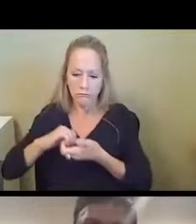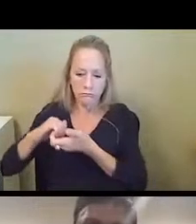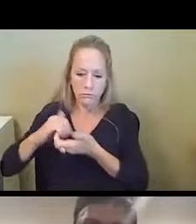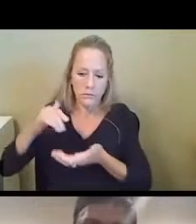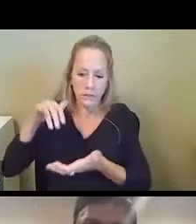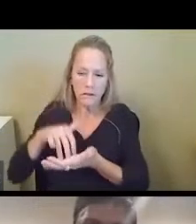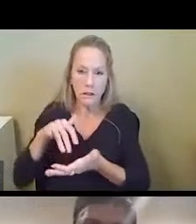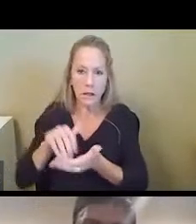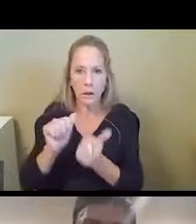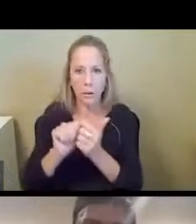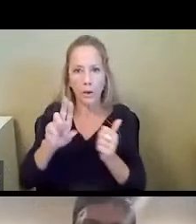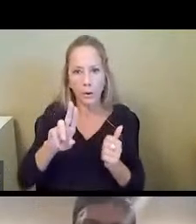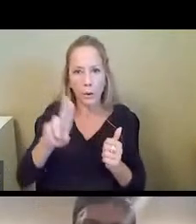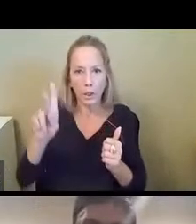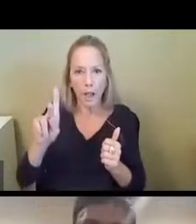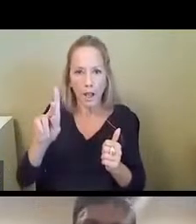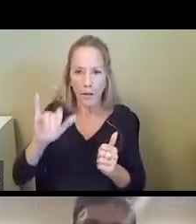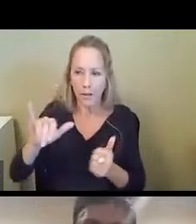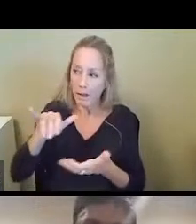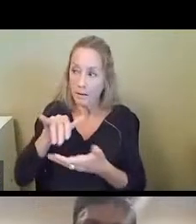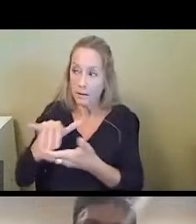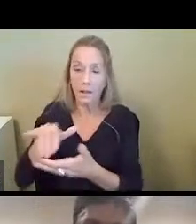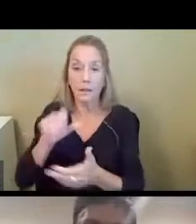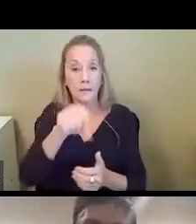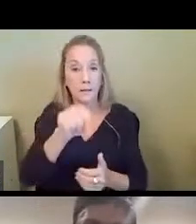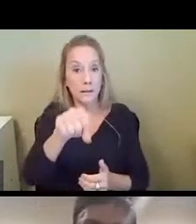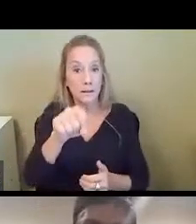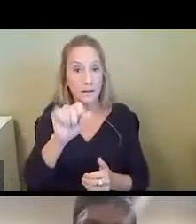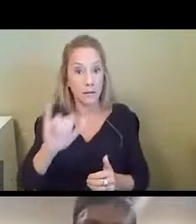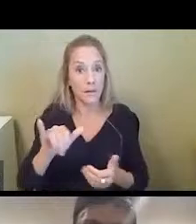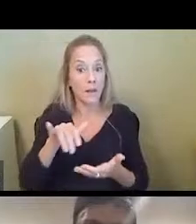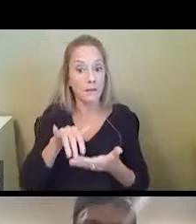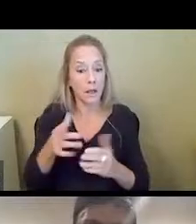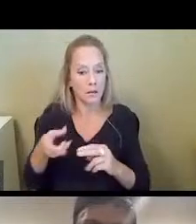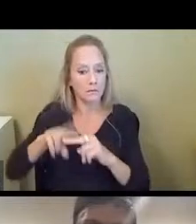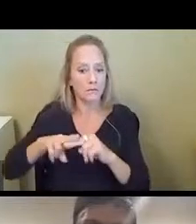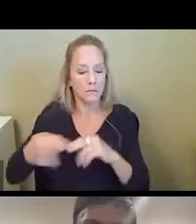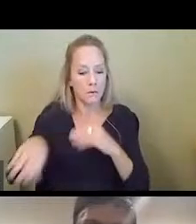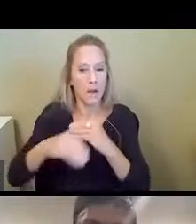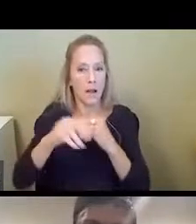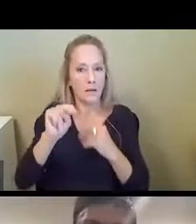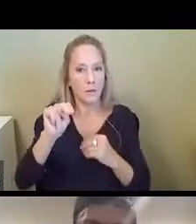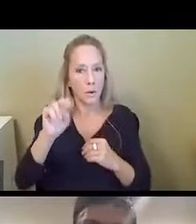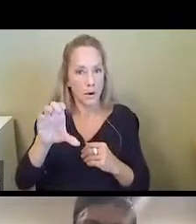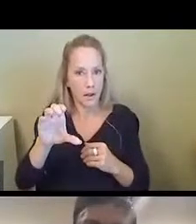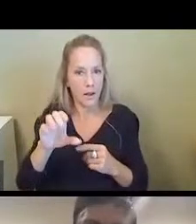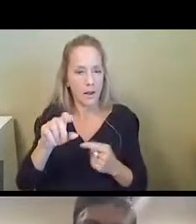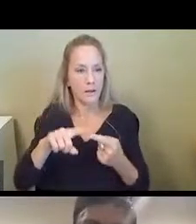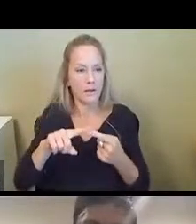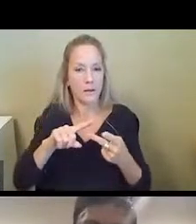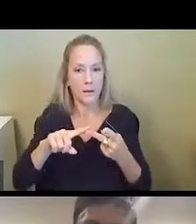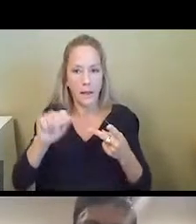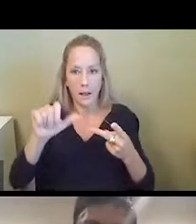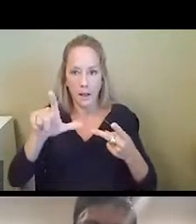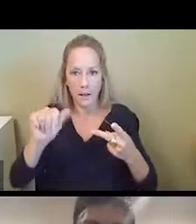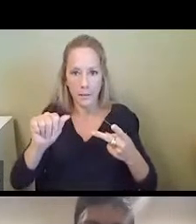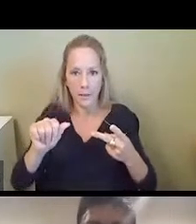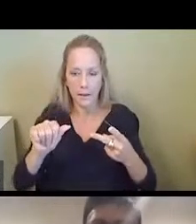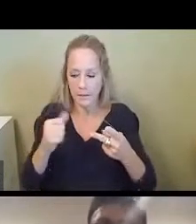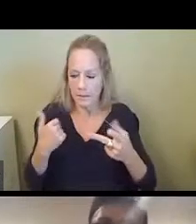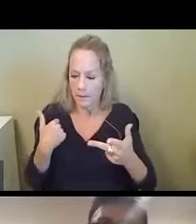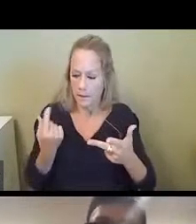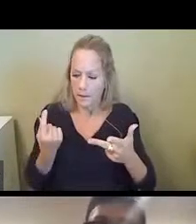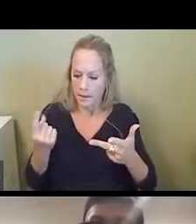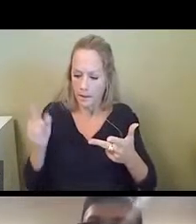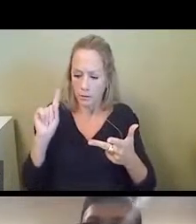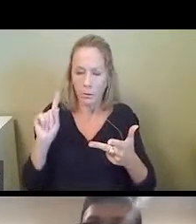Yes. So that study is expanding, and we now have South Carolina has joined us, Alabama, and last week we